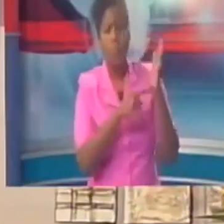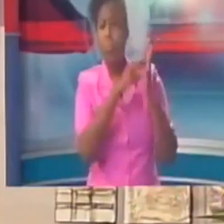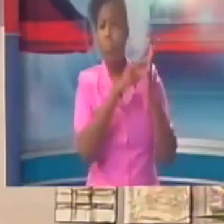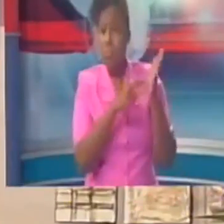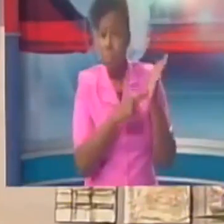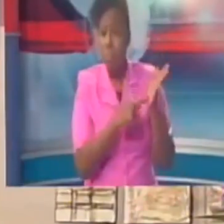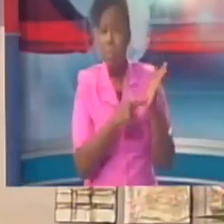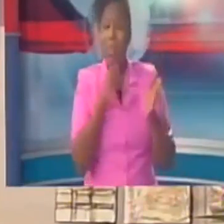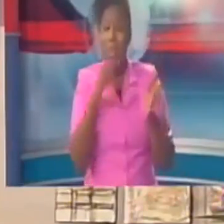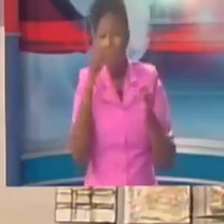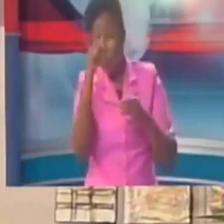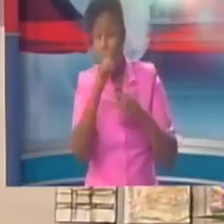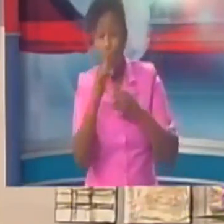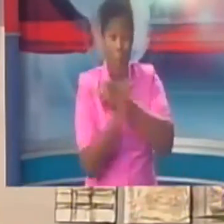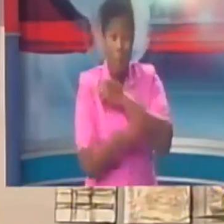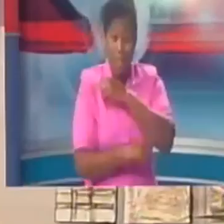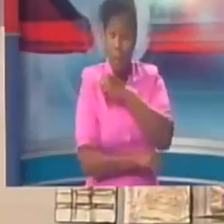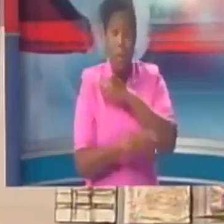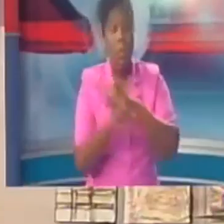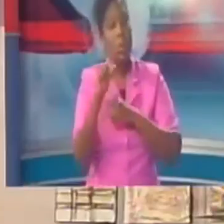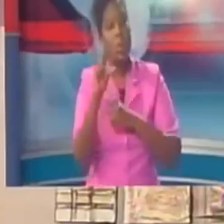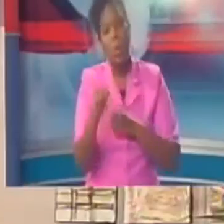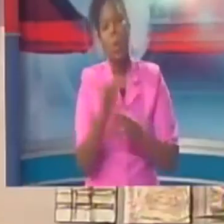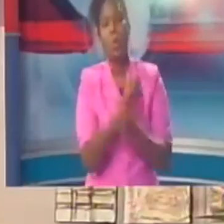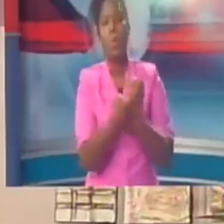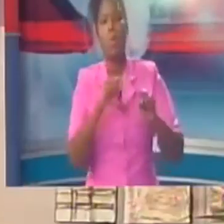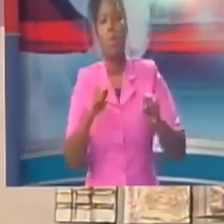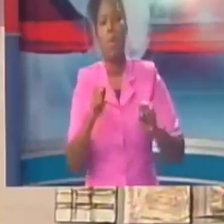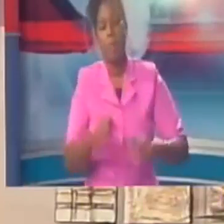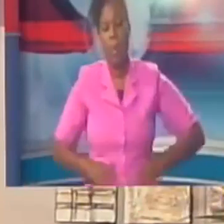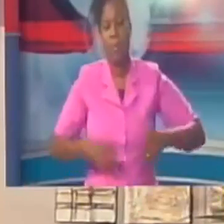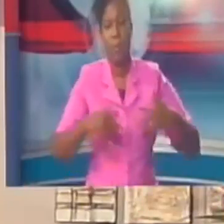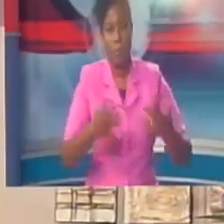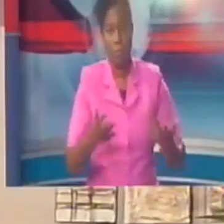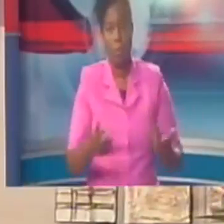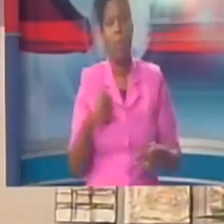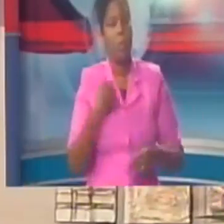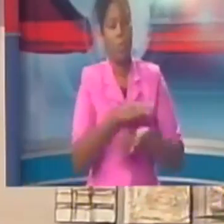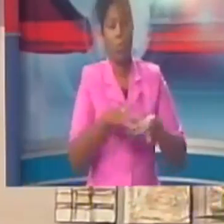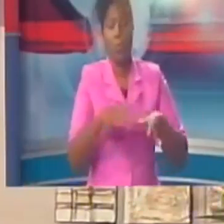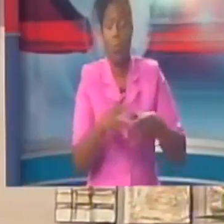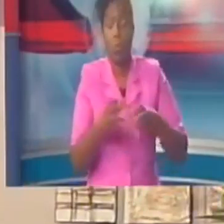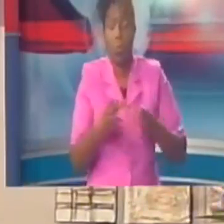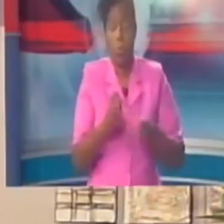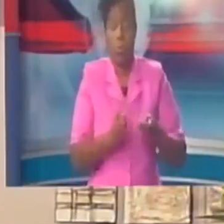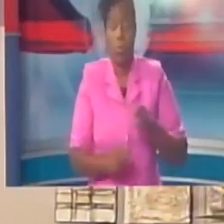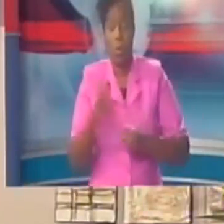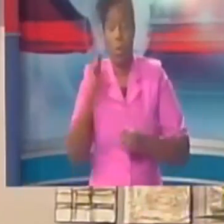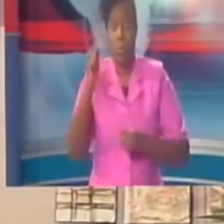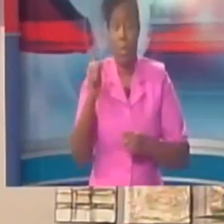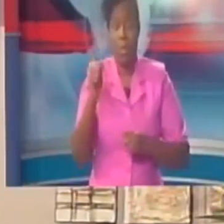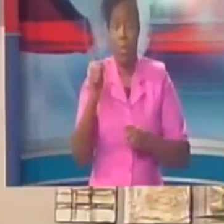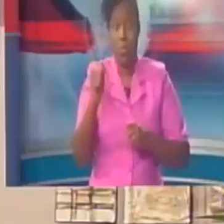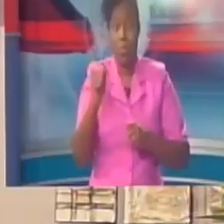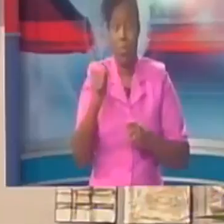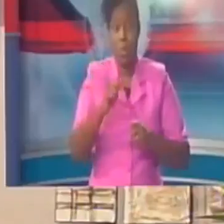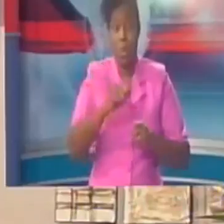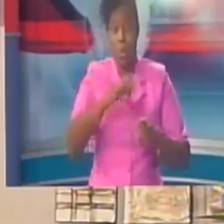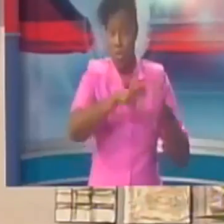save lives. We do not want our graph to look anything like